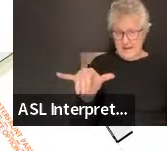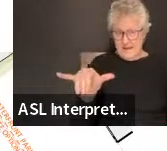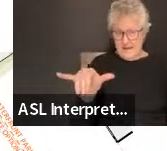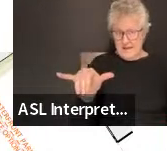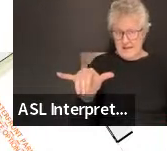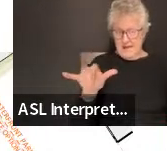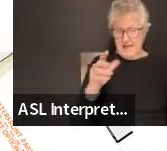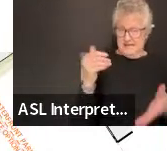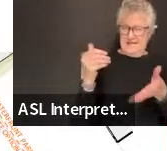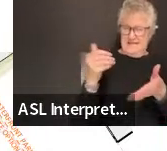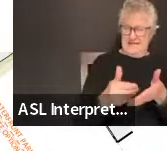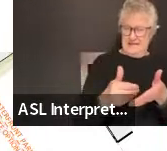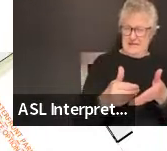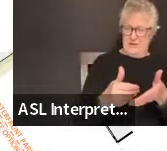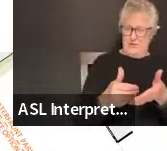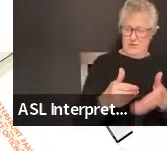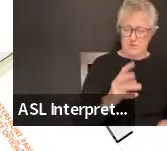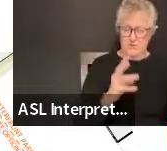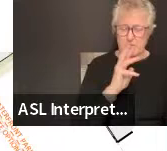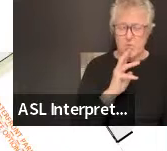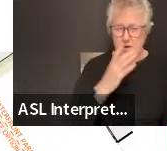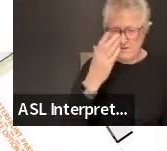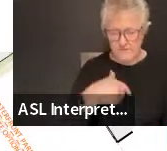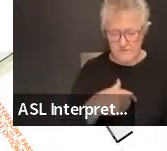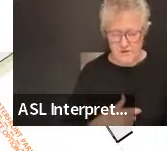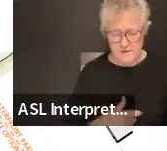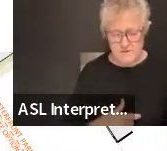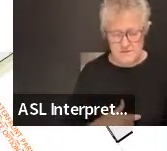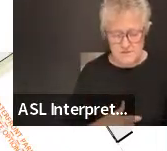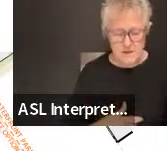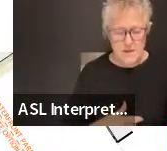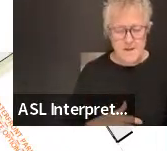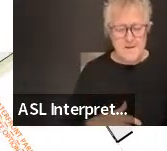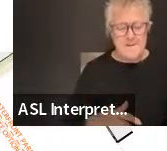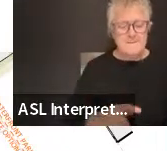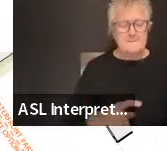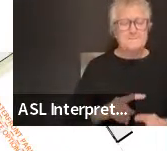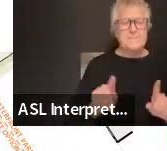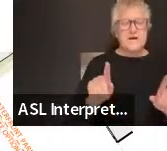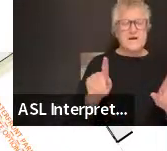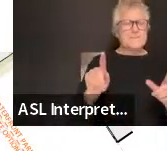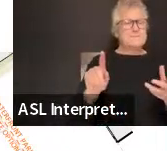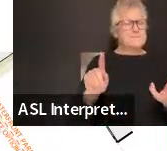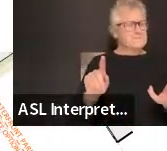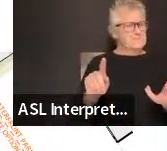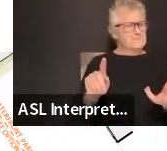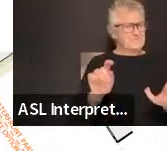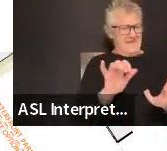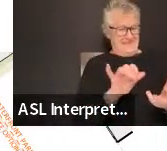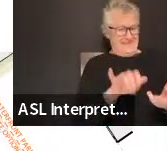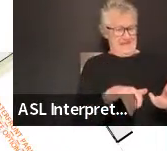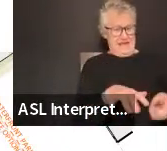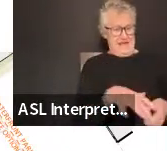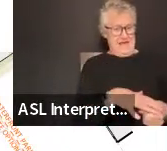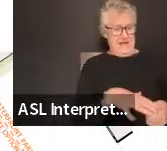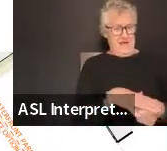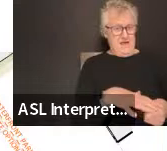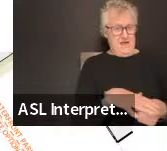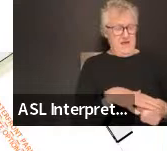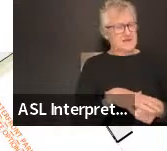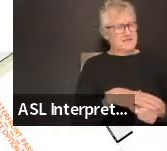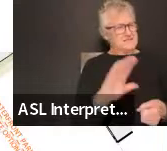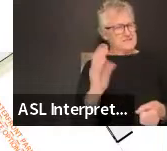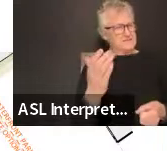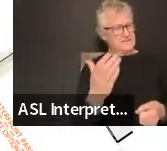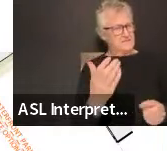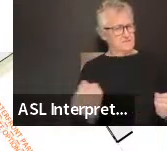turns out, this is a case where we're starting to find more constraints when we work between the existing,